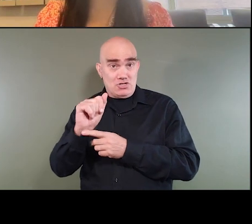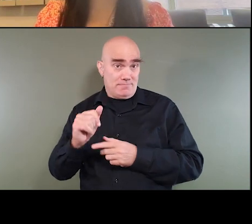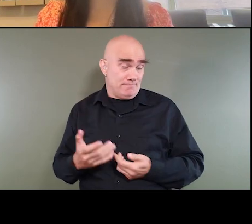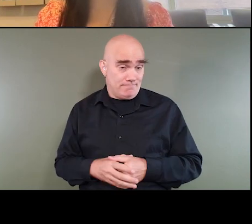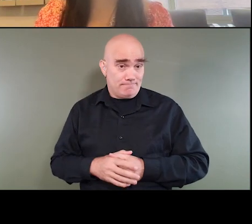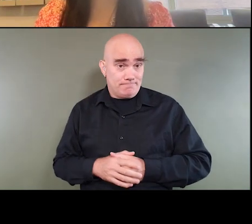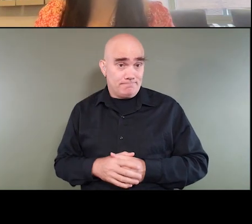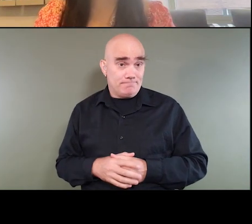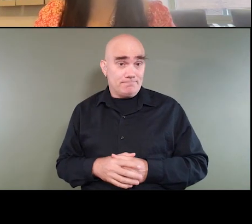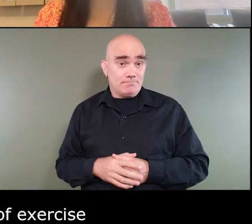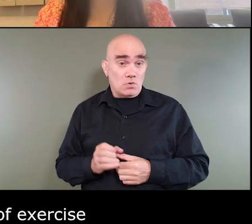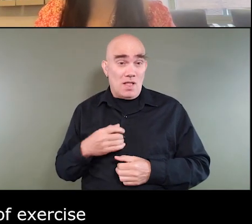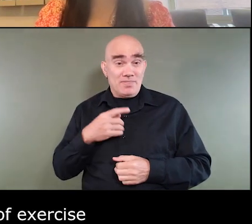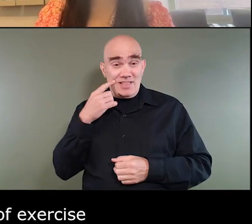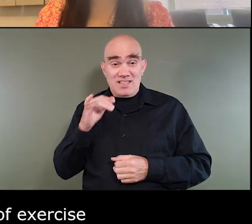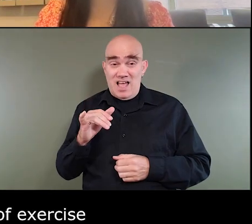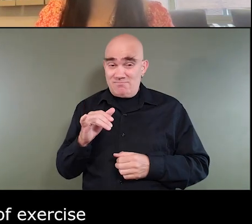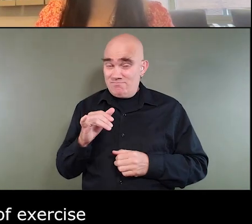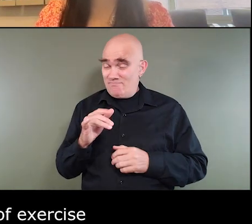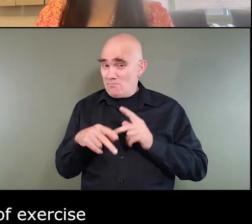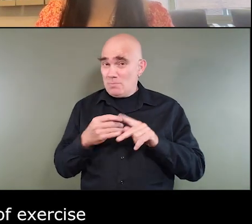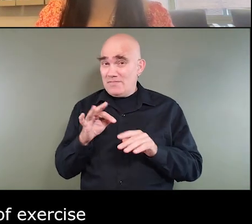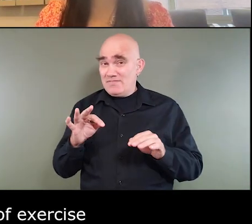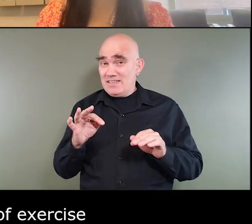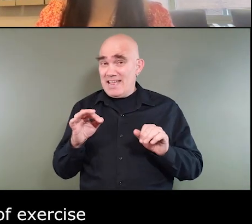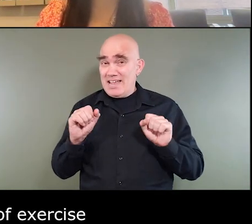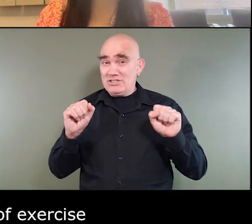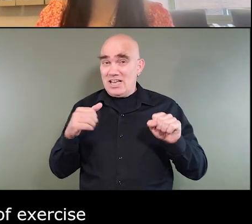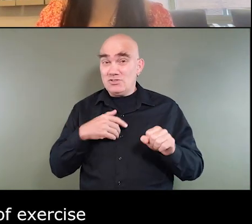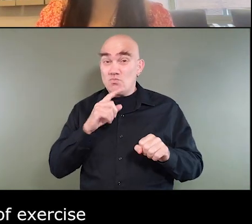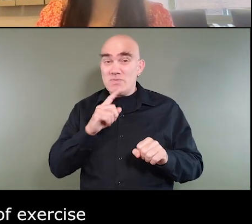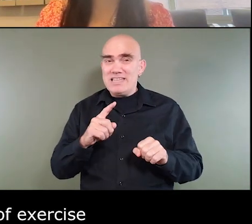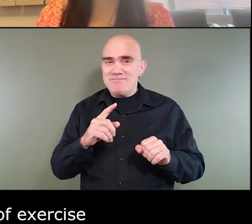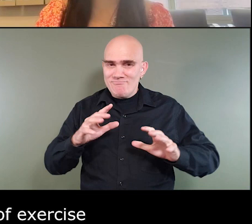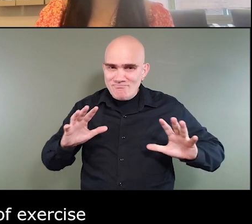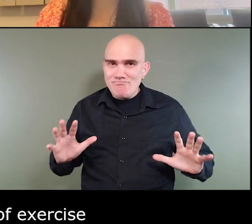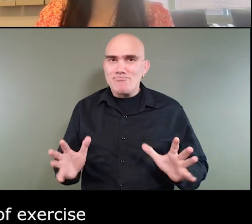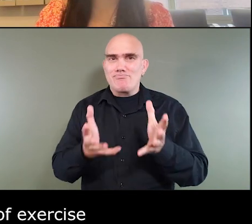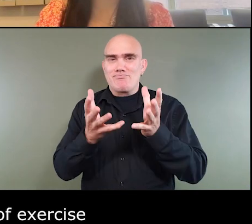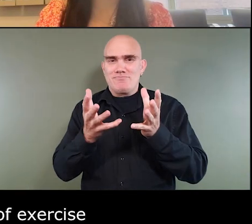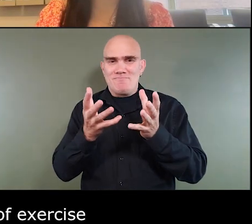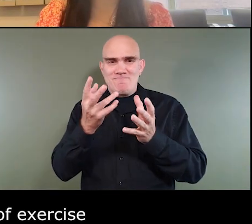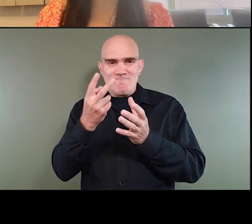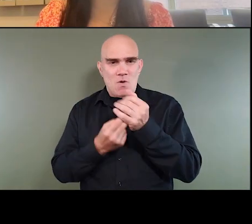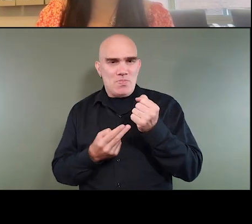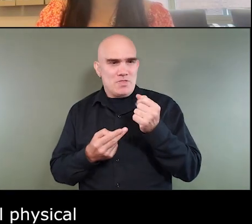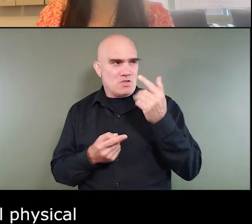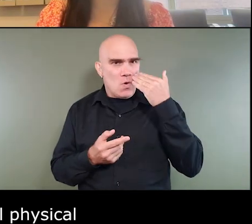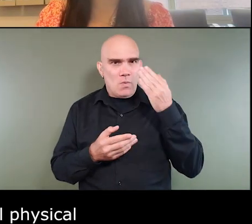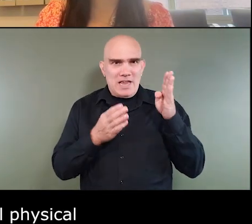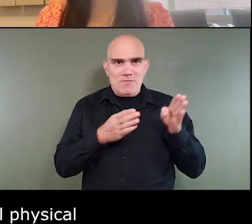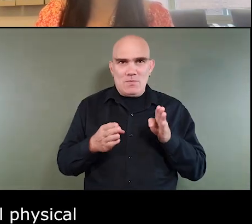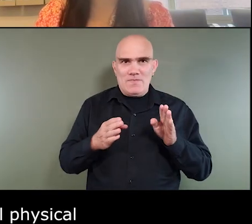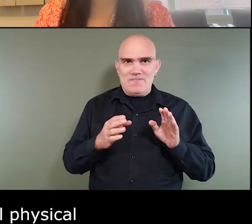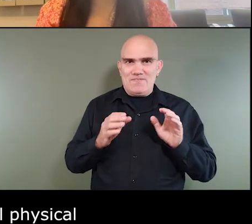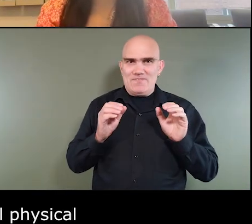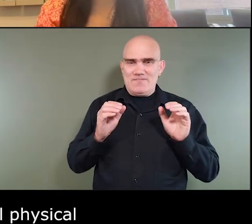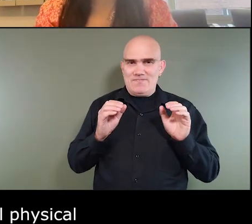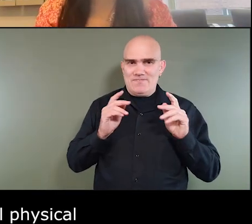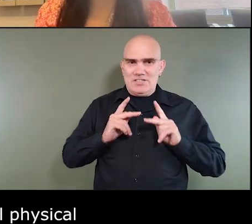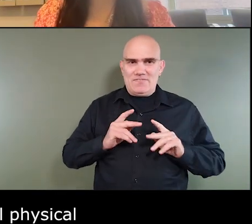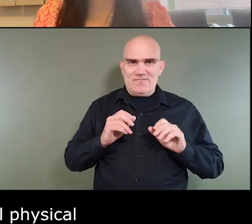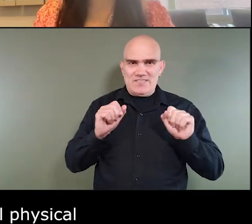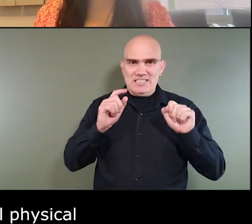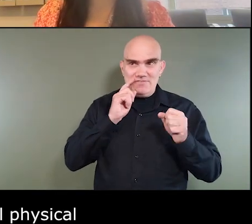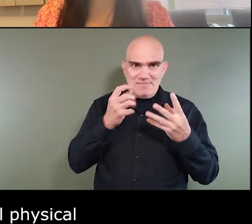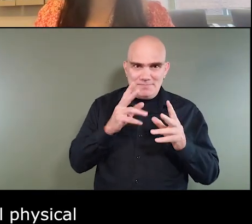ataxia. So I think that form of exercise has actually engendered both, individual